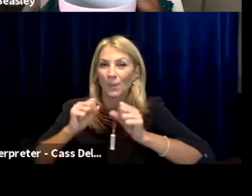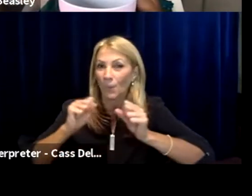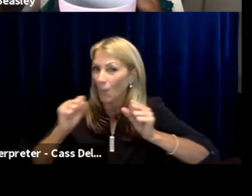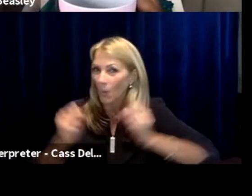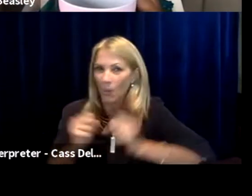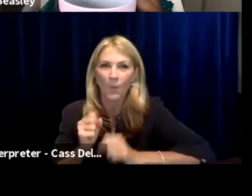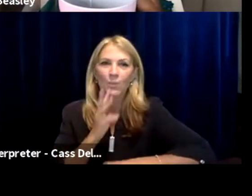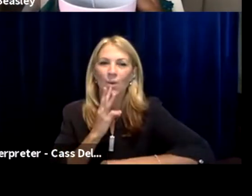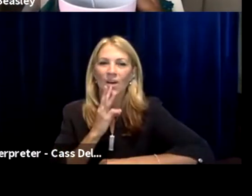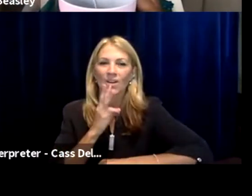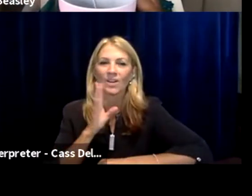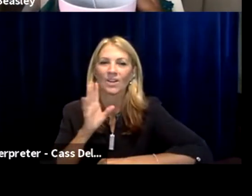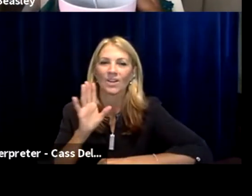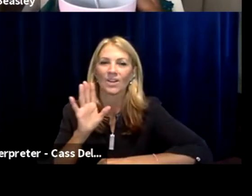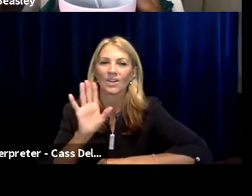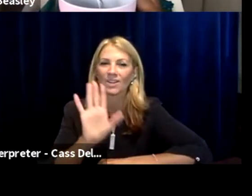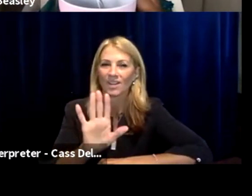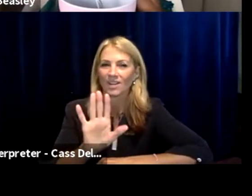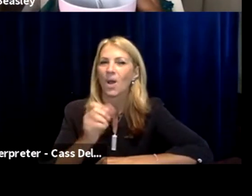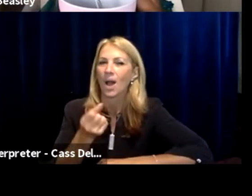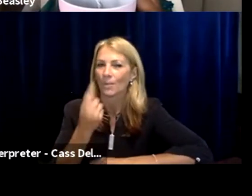now.